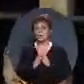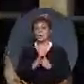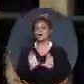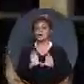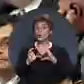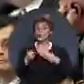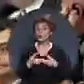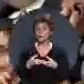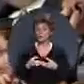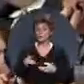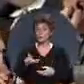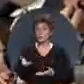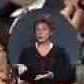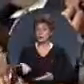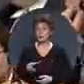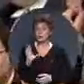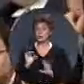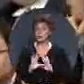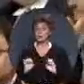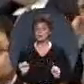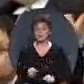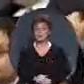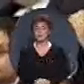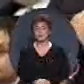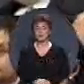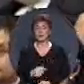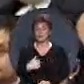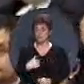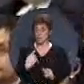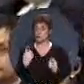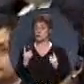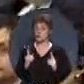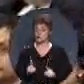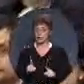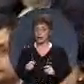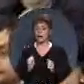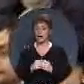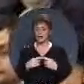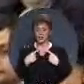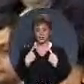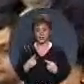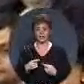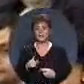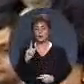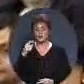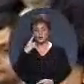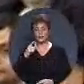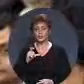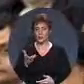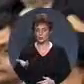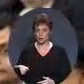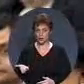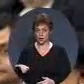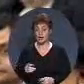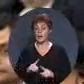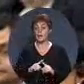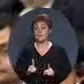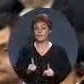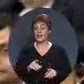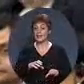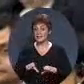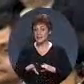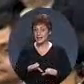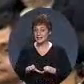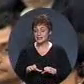Minister of the Environment. Thank you, Mr. President. Thank you, Mr. Speaker. I agree with a statement made by the government of